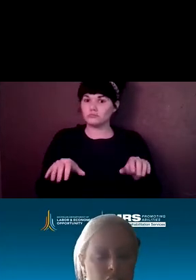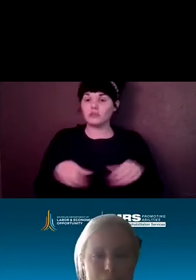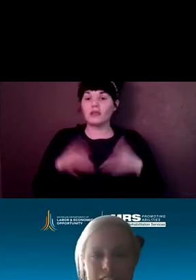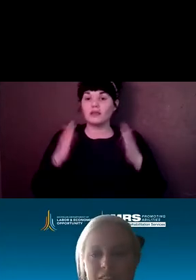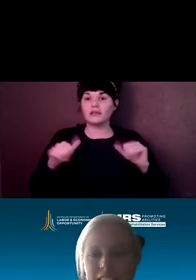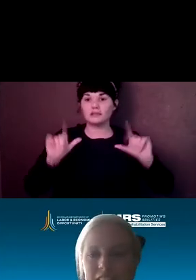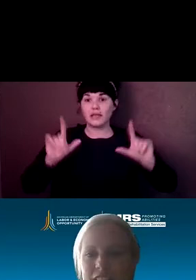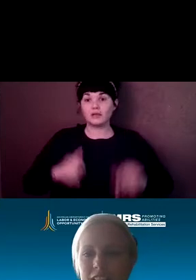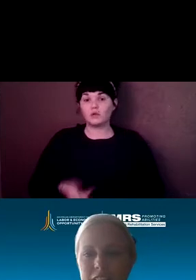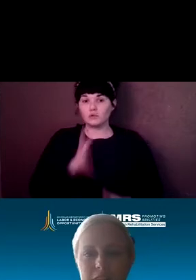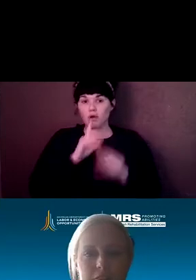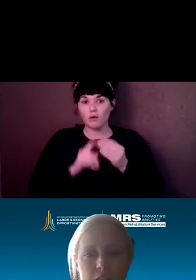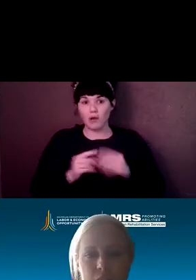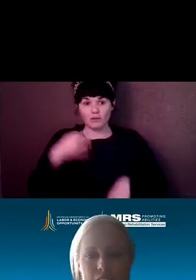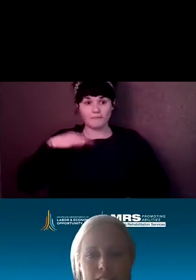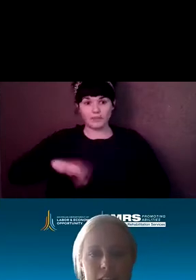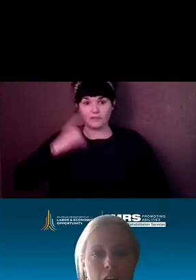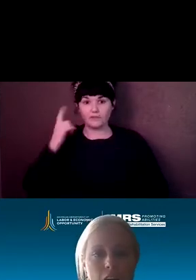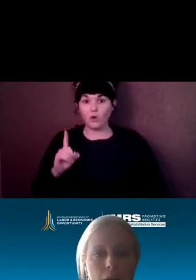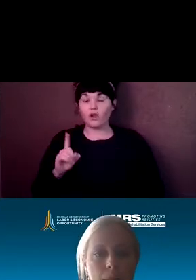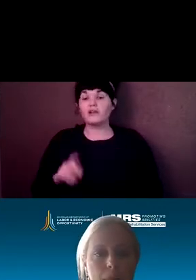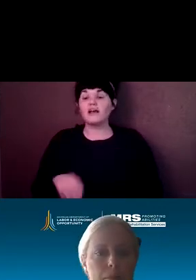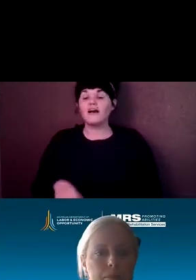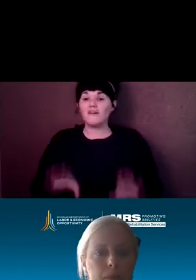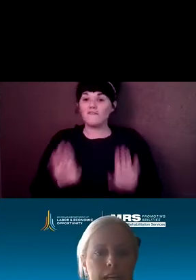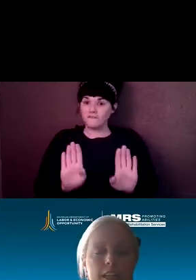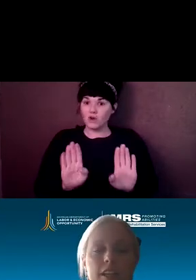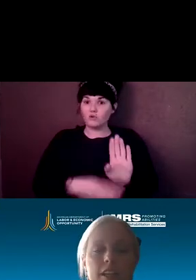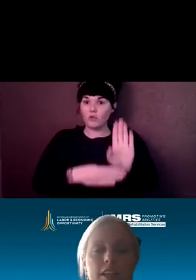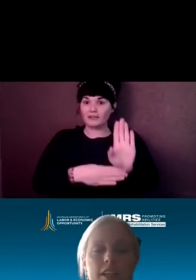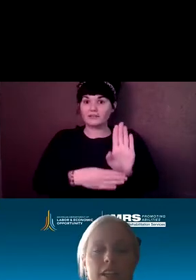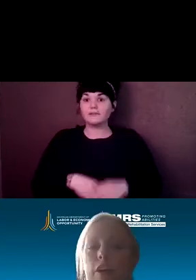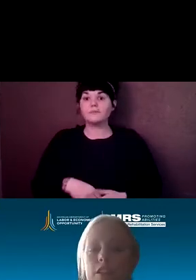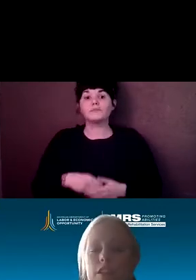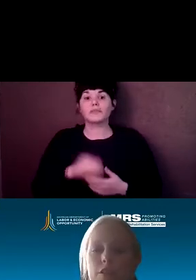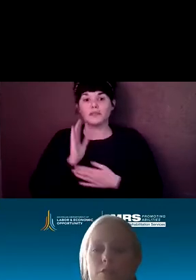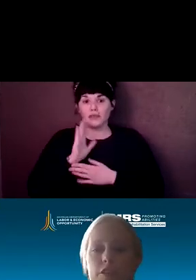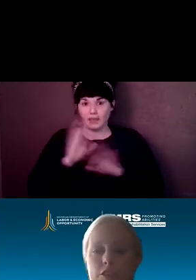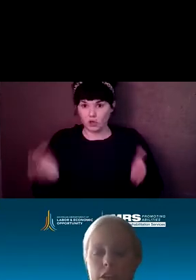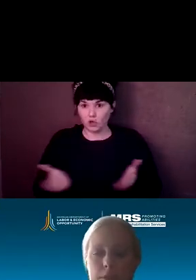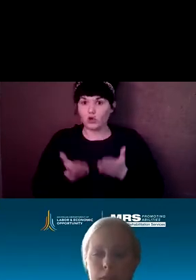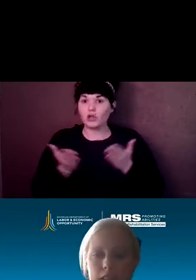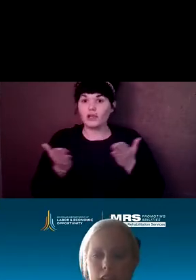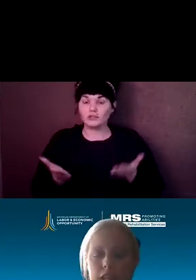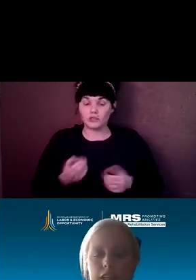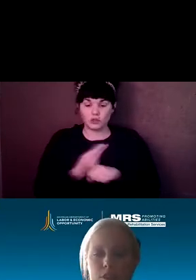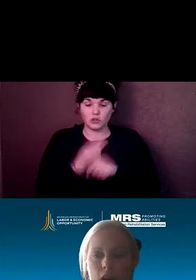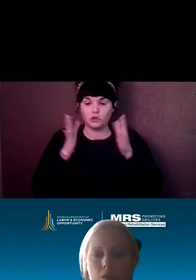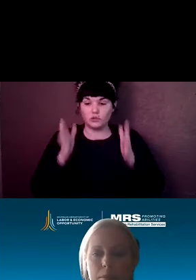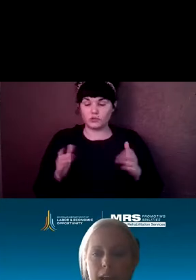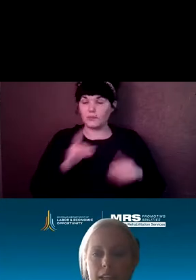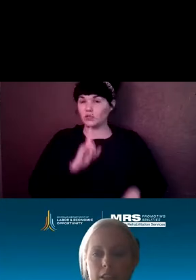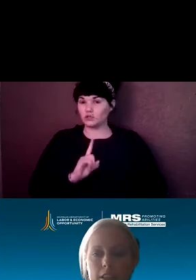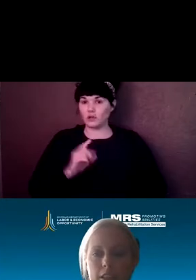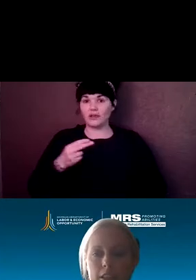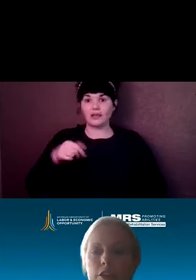talk about the advantages of a footrest. It does encourage the user to, again, position their hips all the way